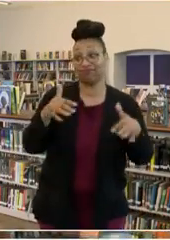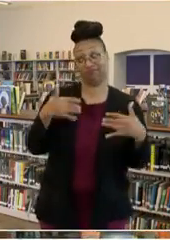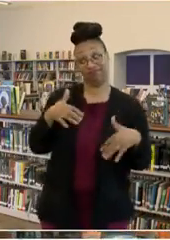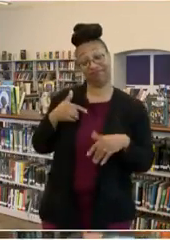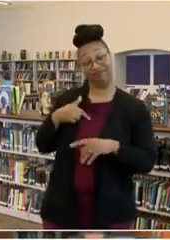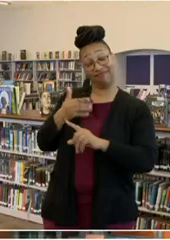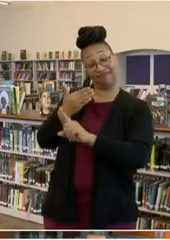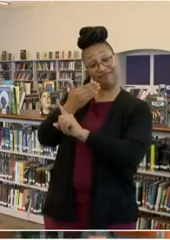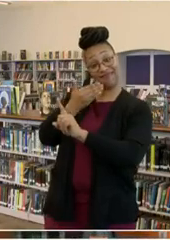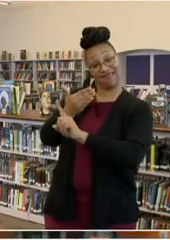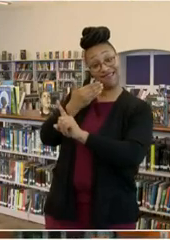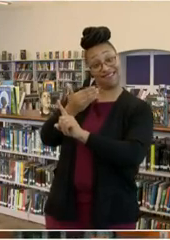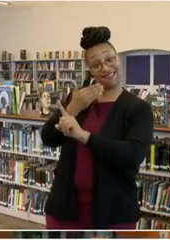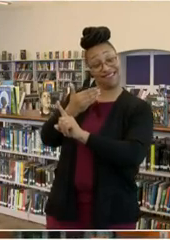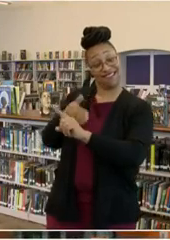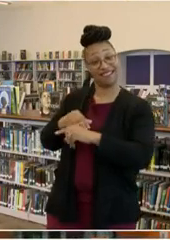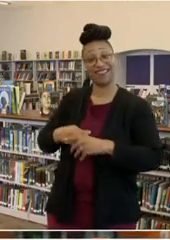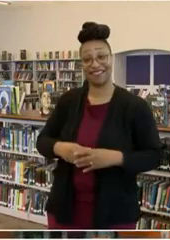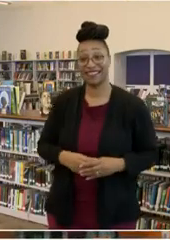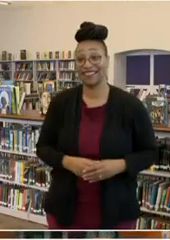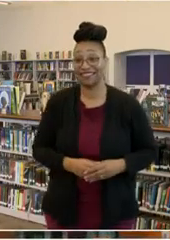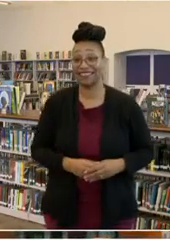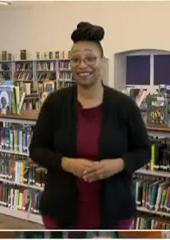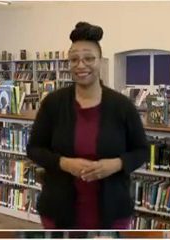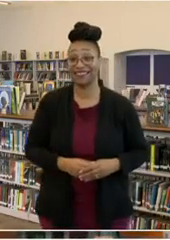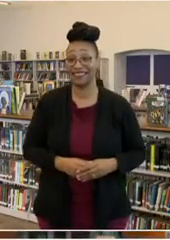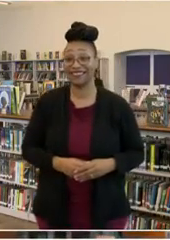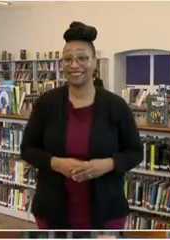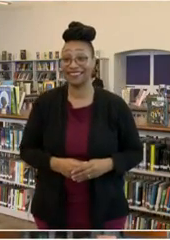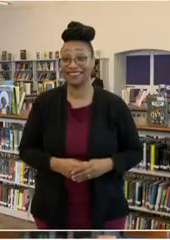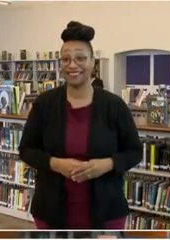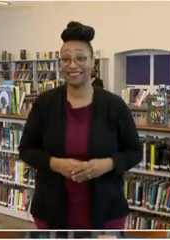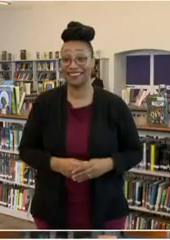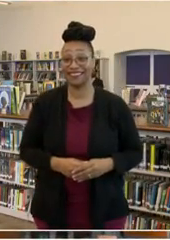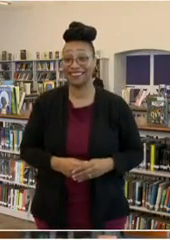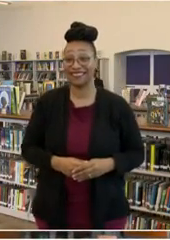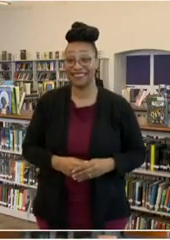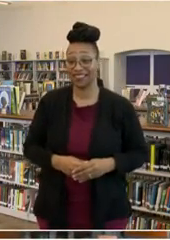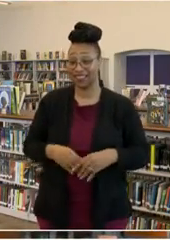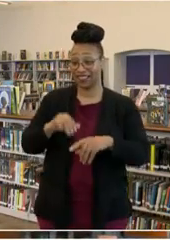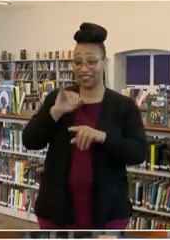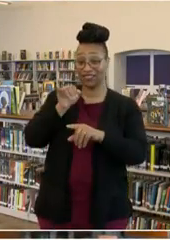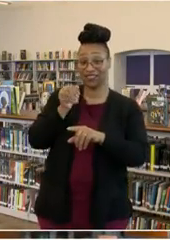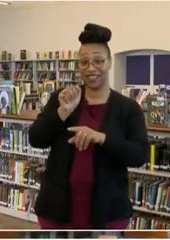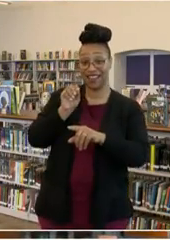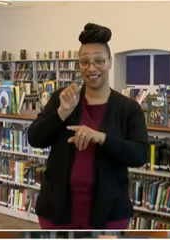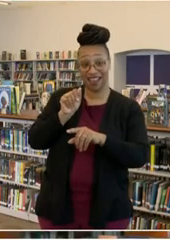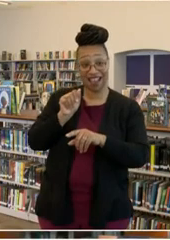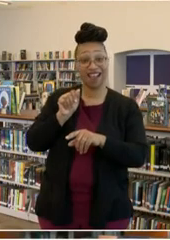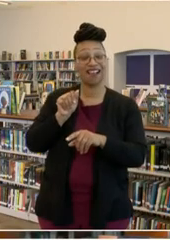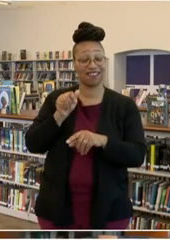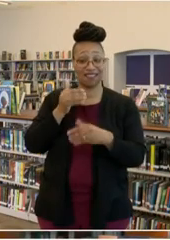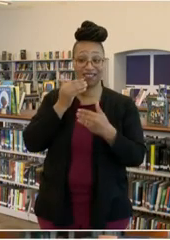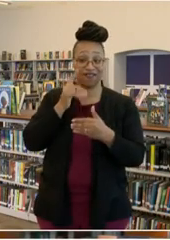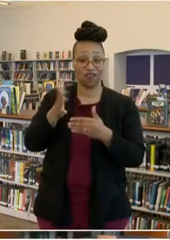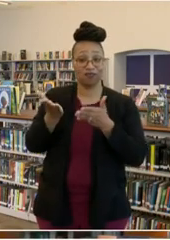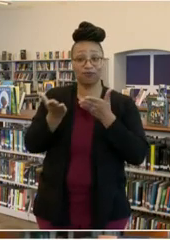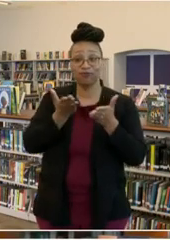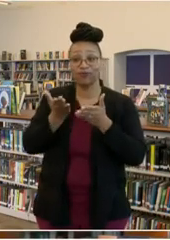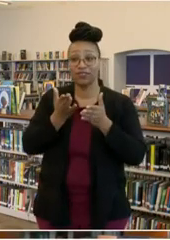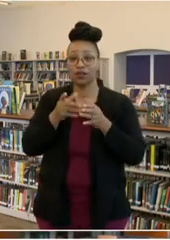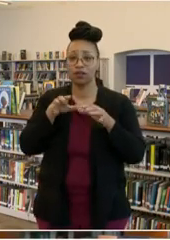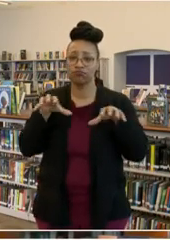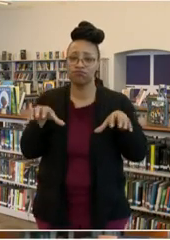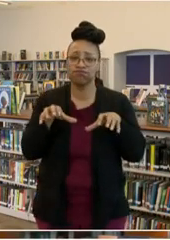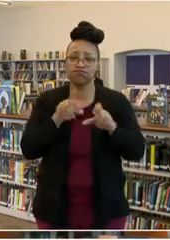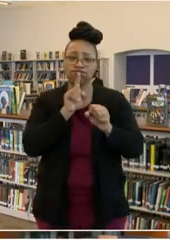Thank you for your learning now, but more importantly, Jada, thank you for your service. It's a special commitment to design to serve